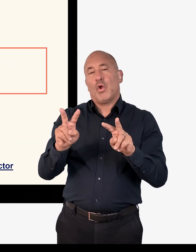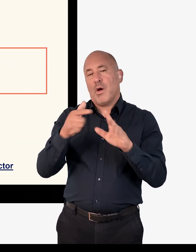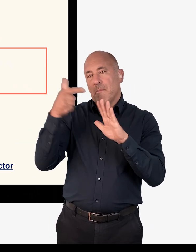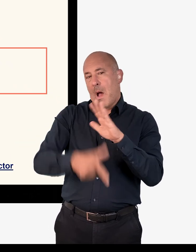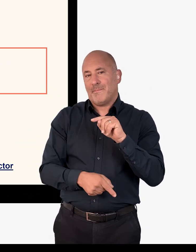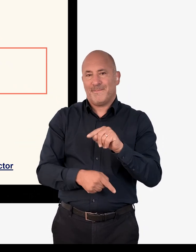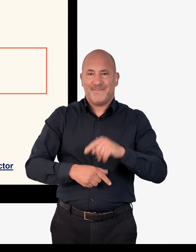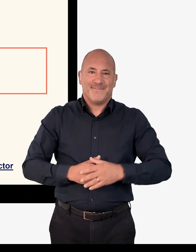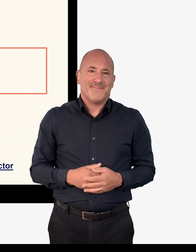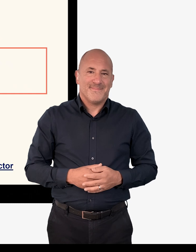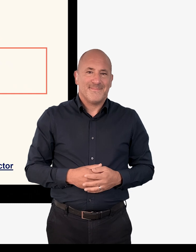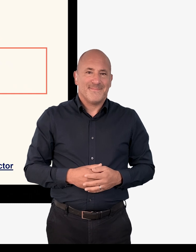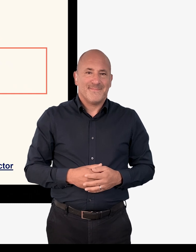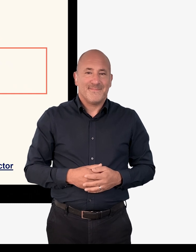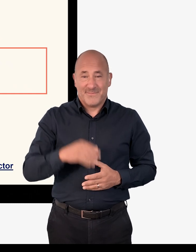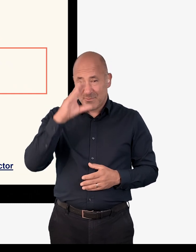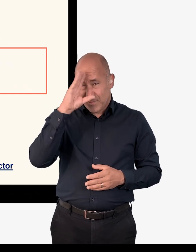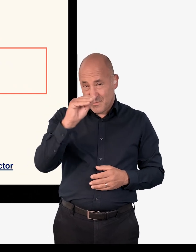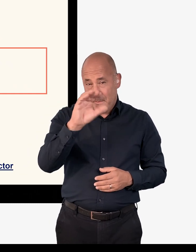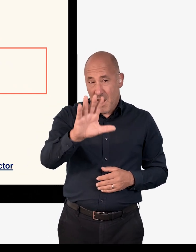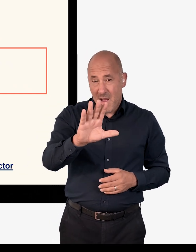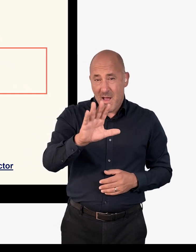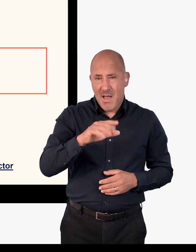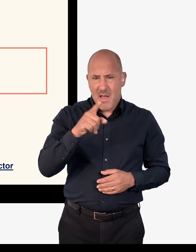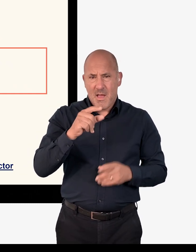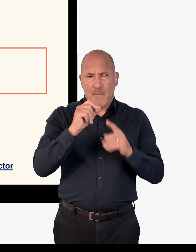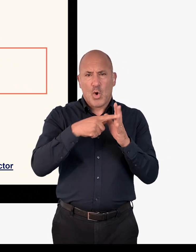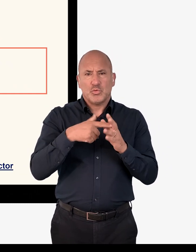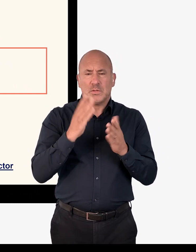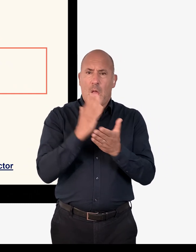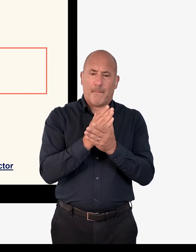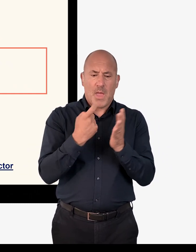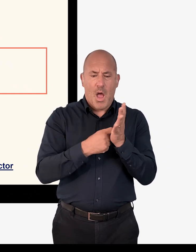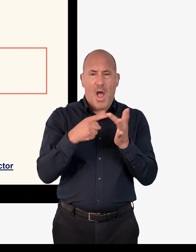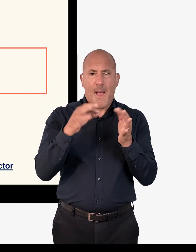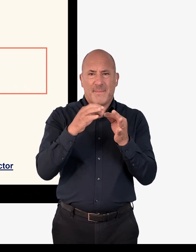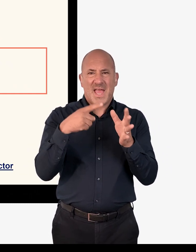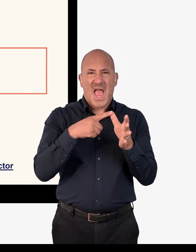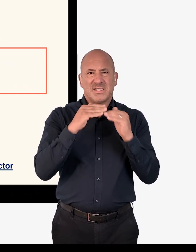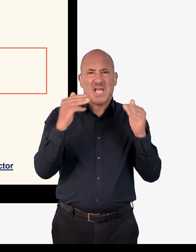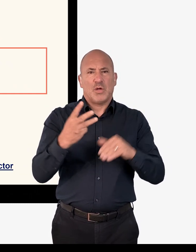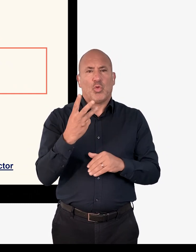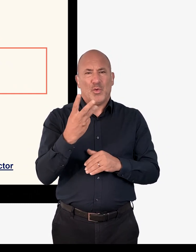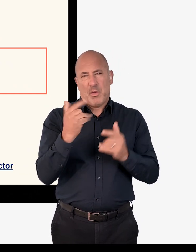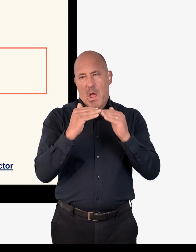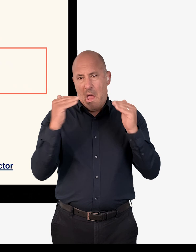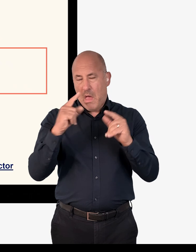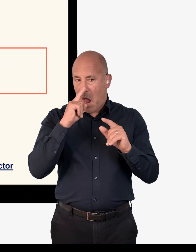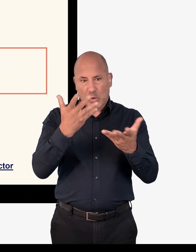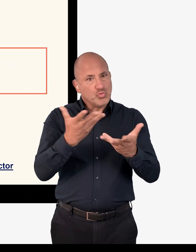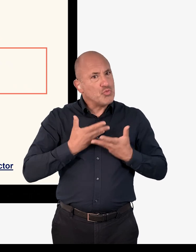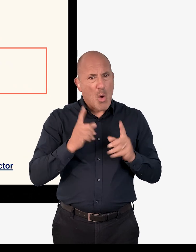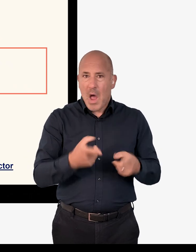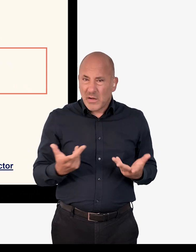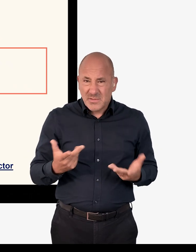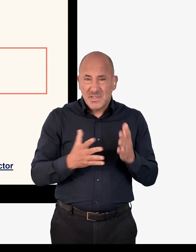Sector. A reminder that if you cannot clearly demonstrate that your project is at RIBA Stage